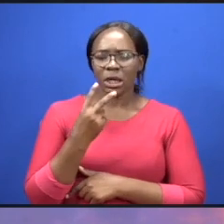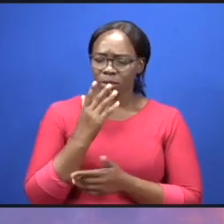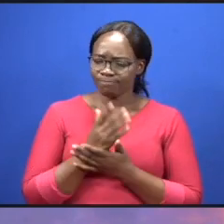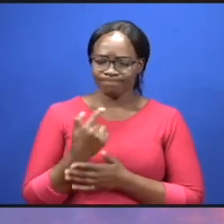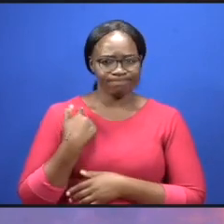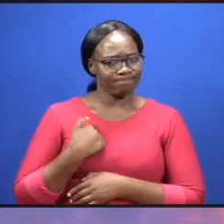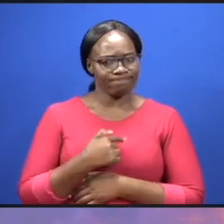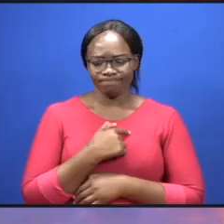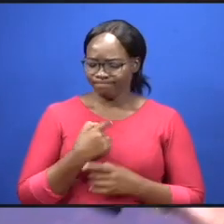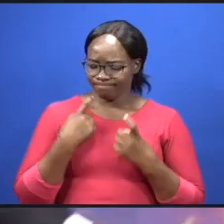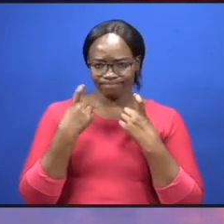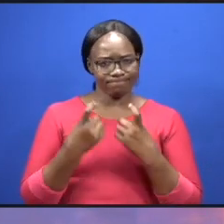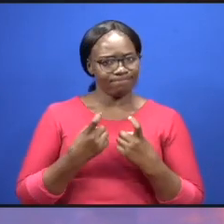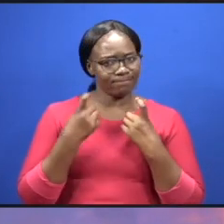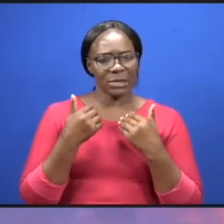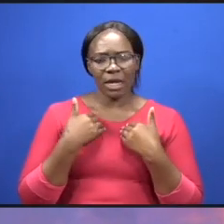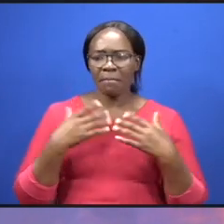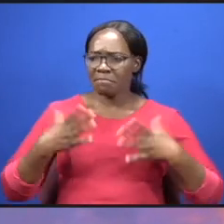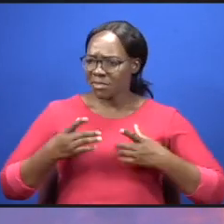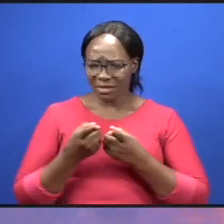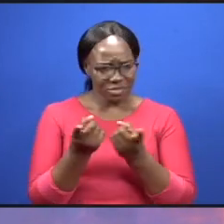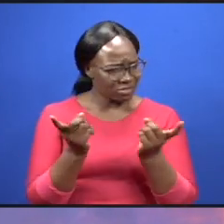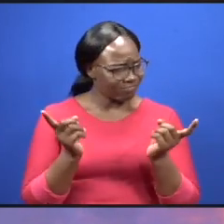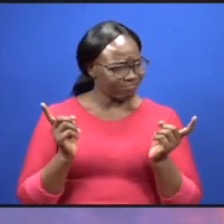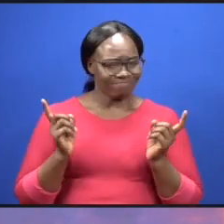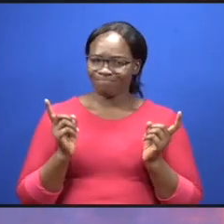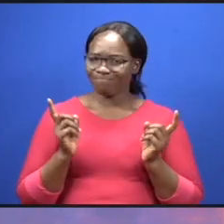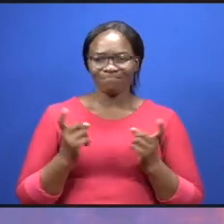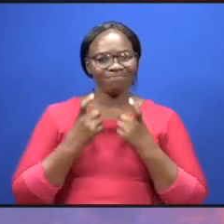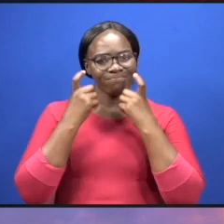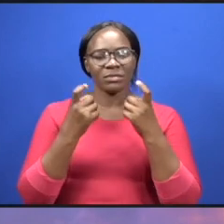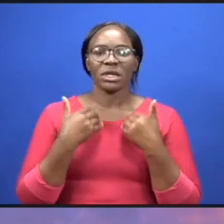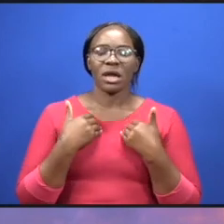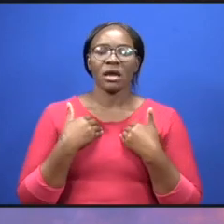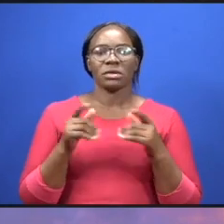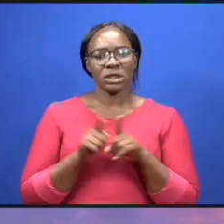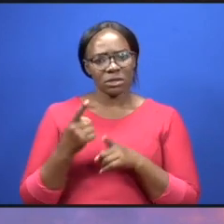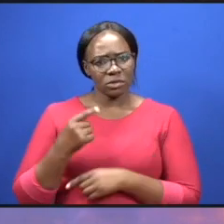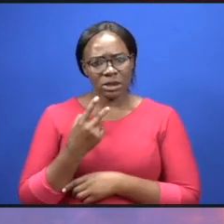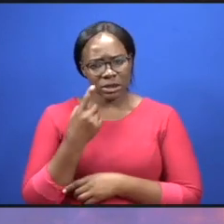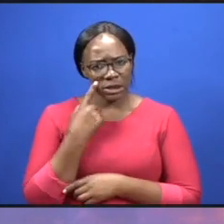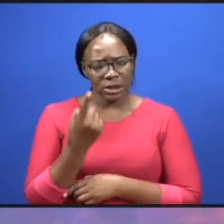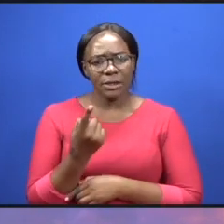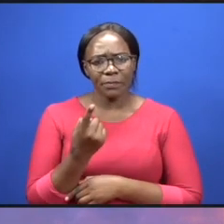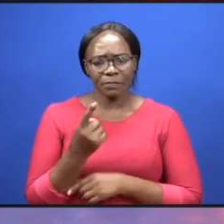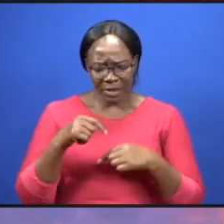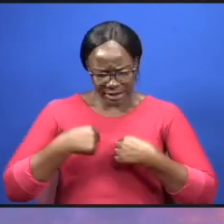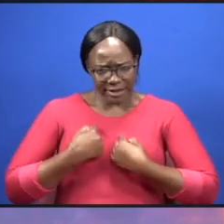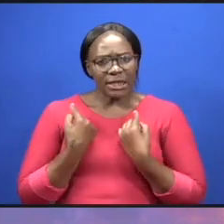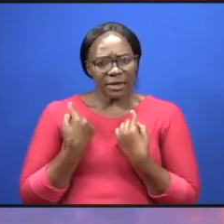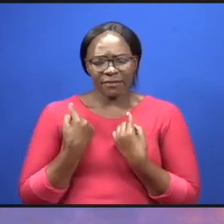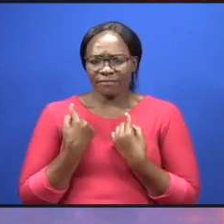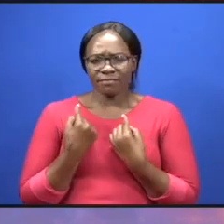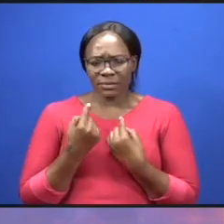sinful. We realize that we dwell amongst a people of unclean lips. We realize we see